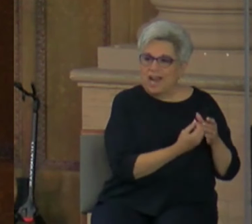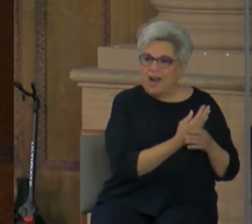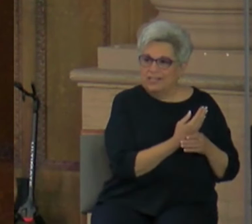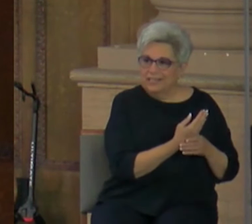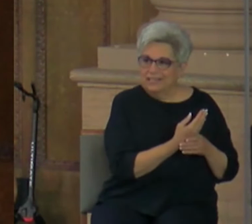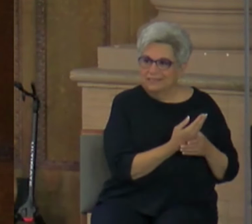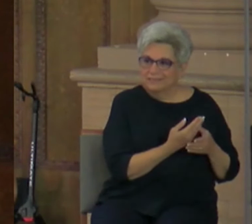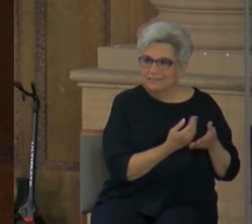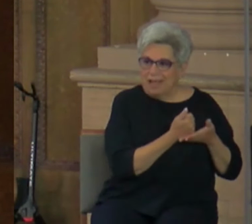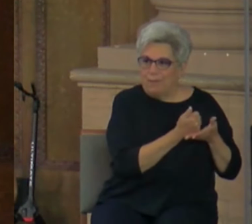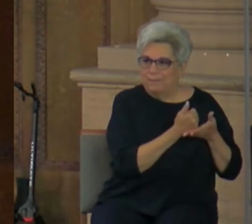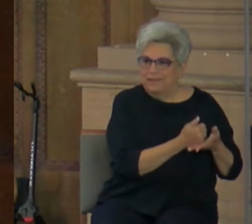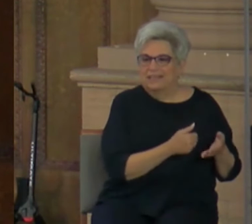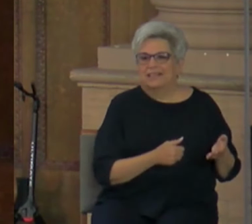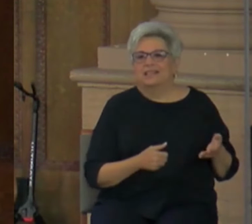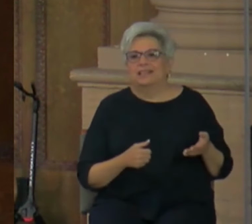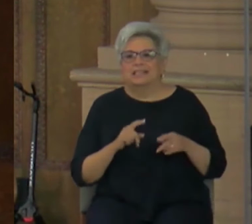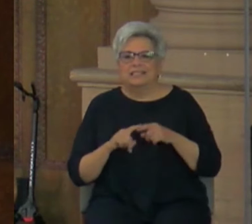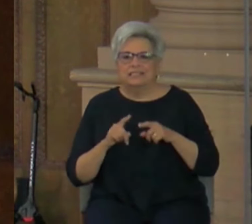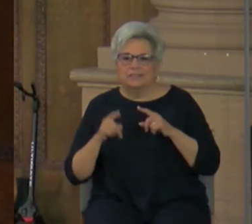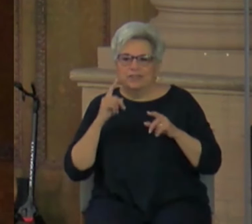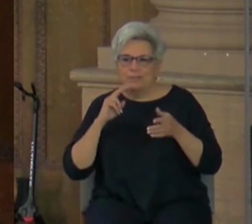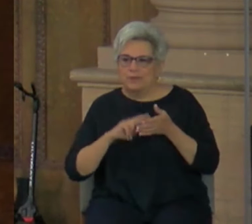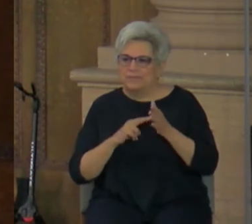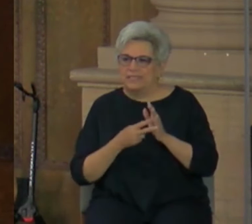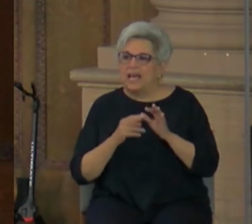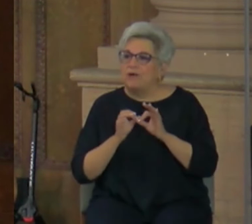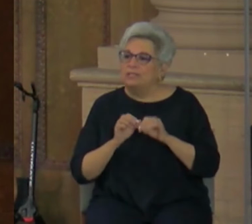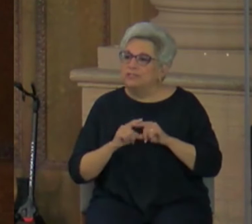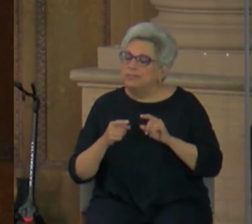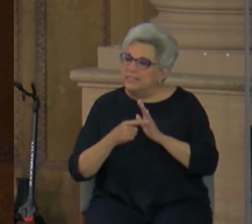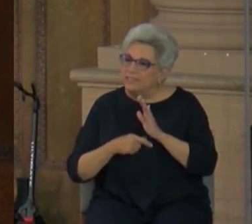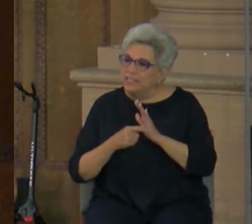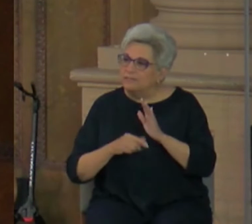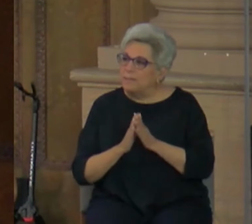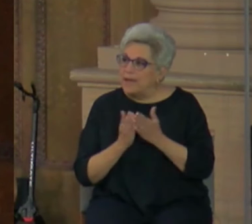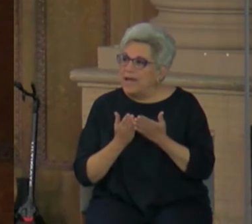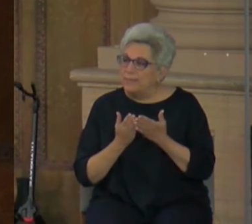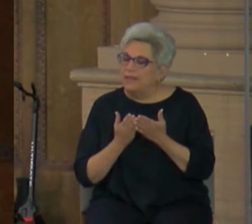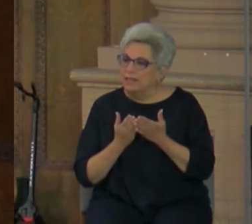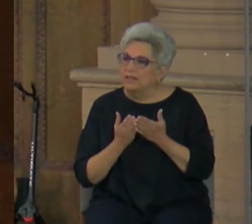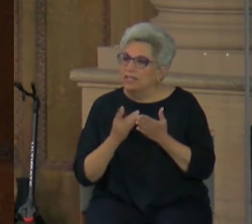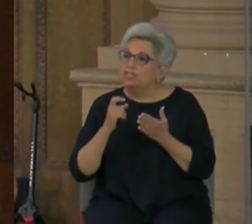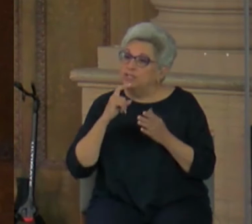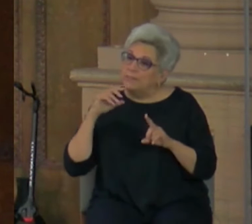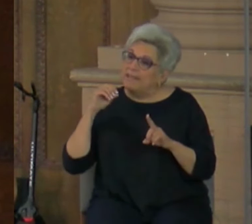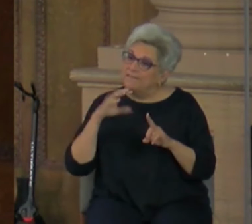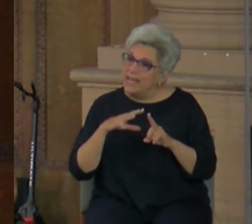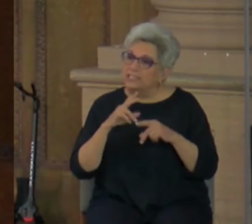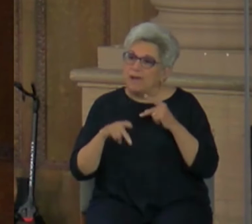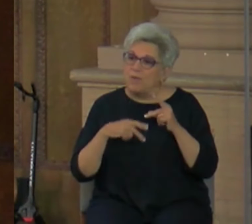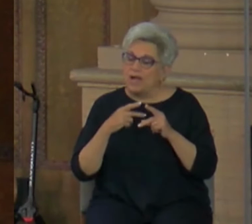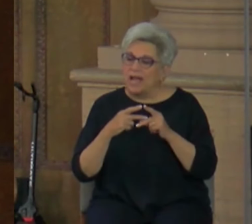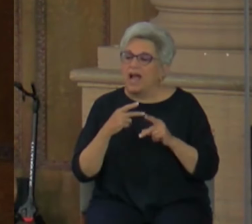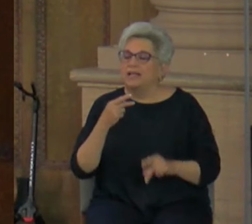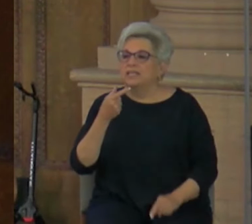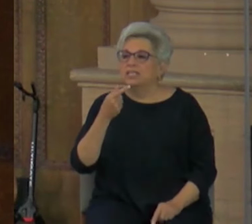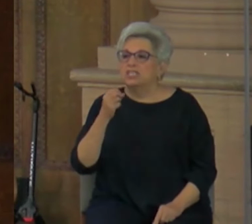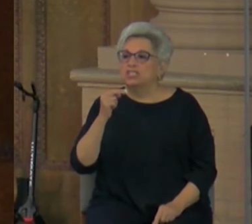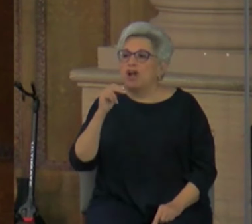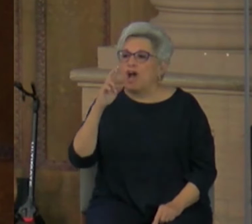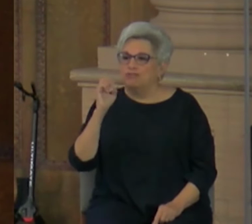forms that have different purposes. And how we interpret passages of the Bible is affected by what type of writing that passage